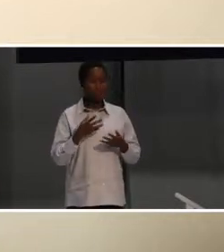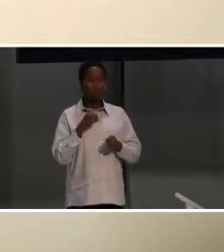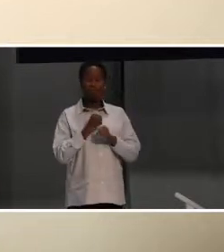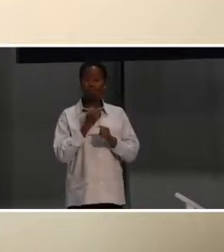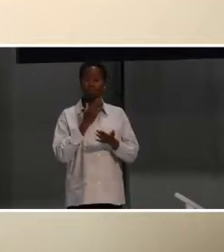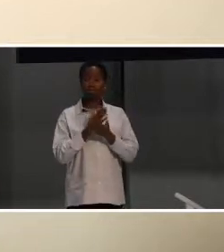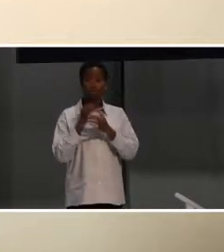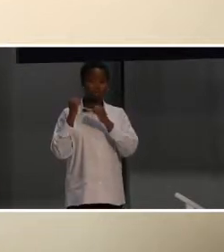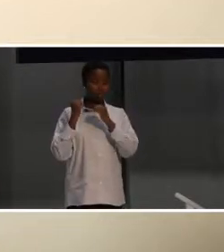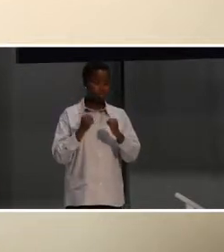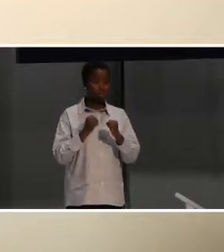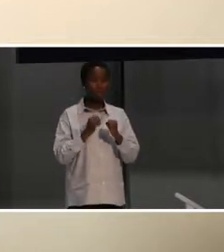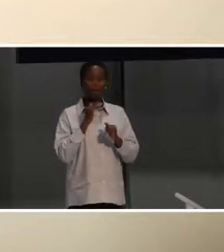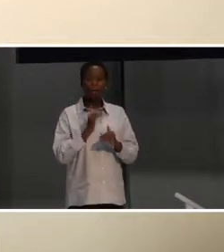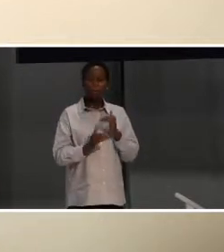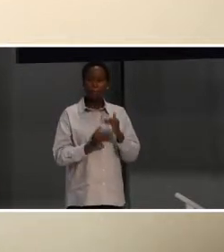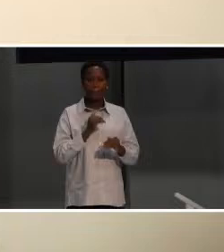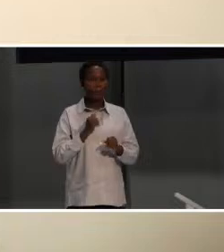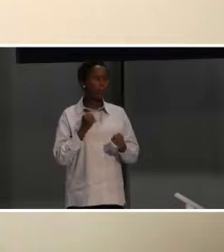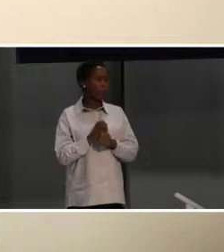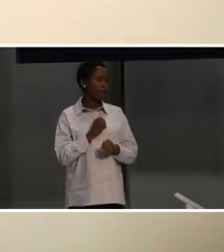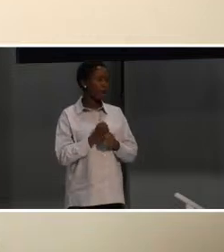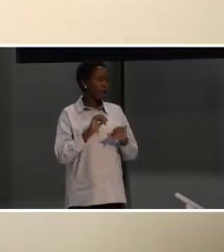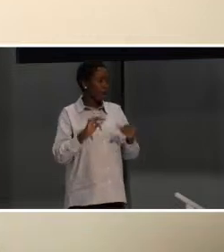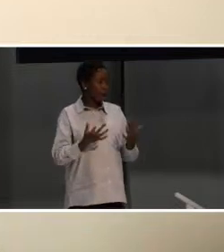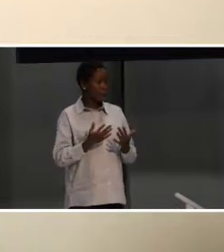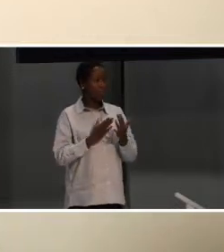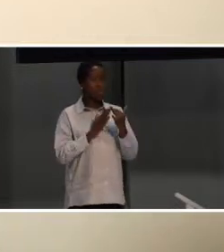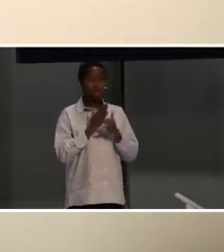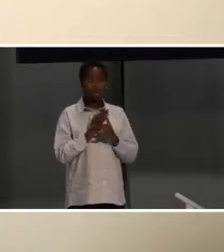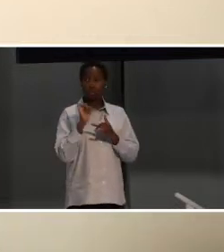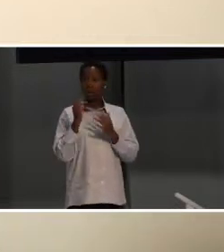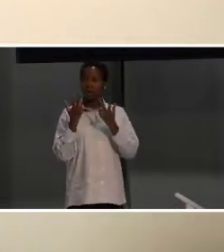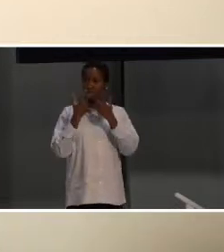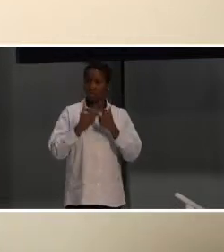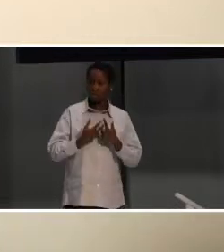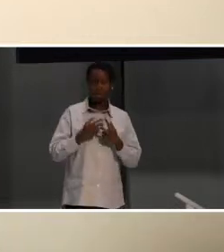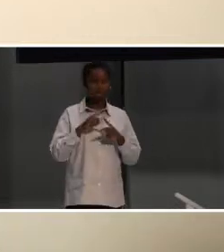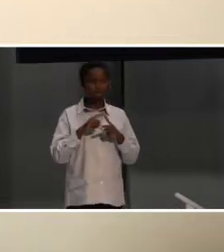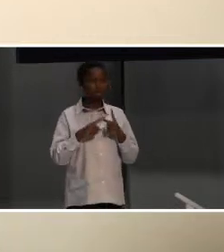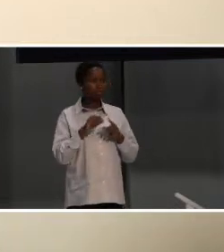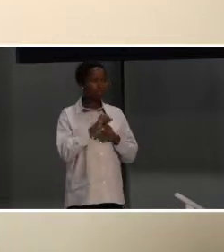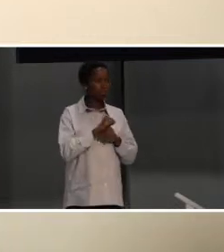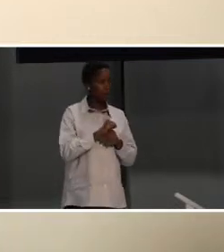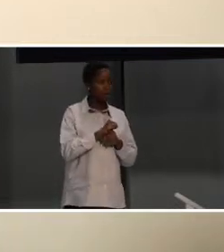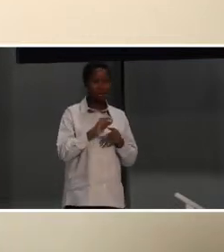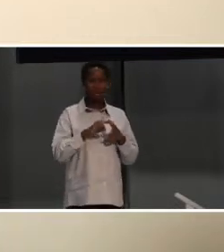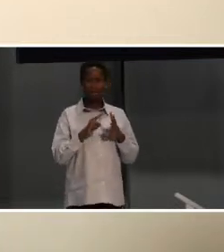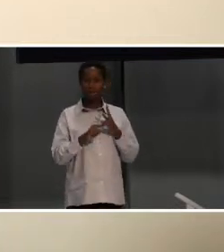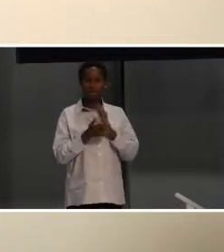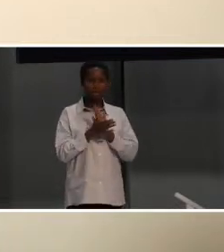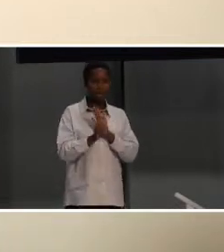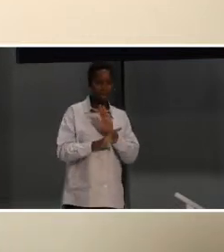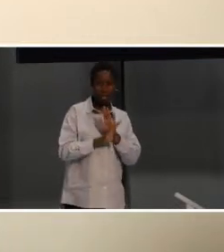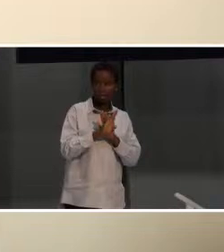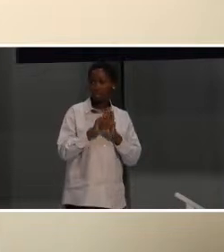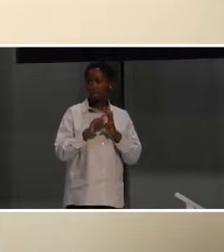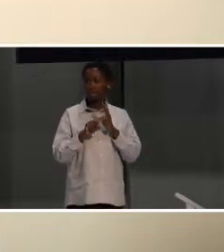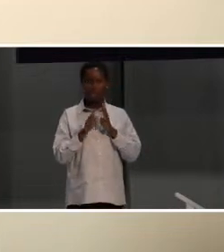electoral bodies through coordination, through training, skilling, and effective